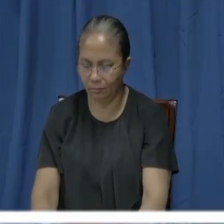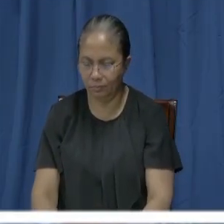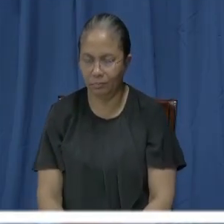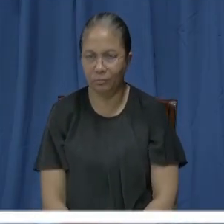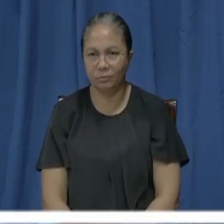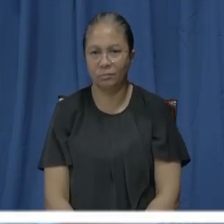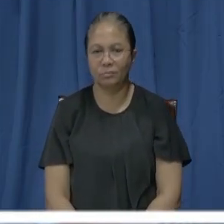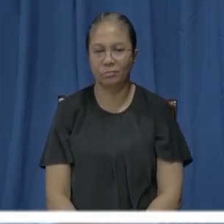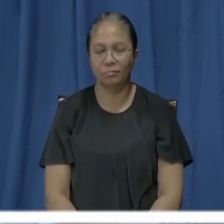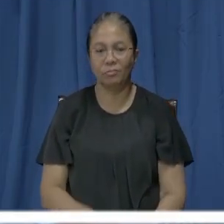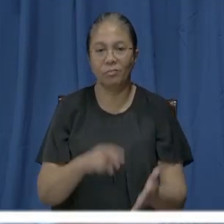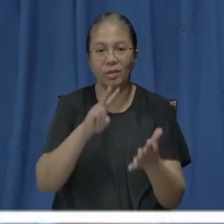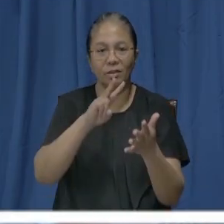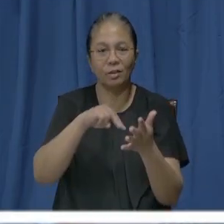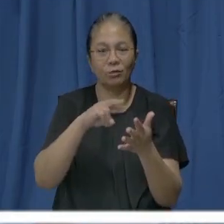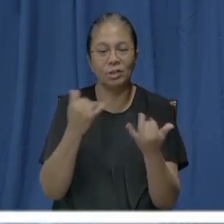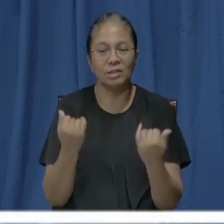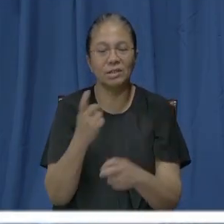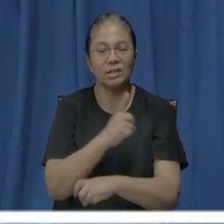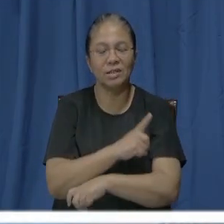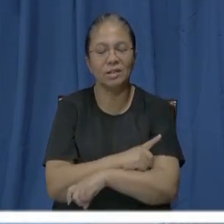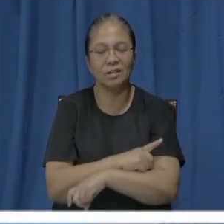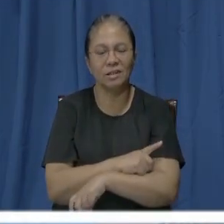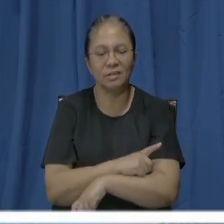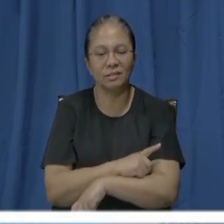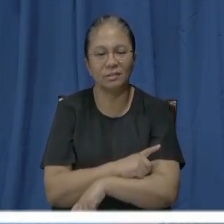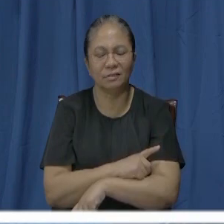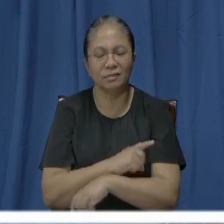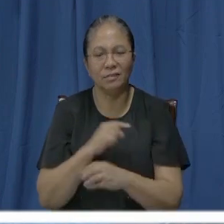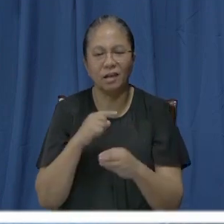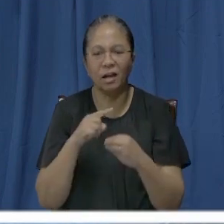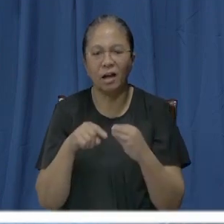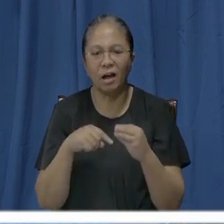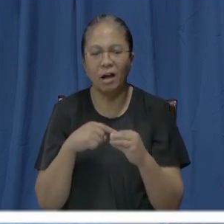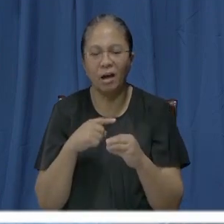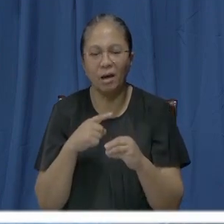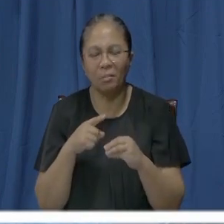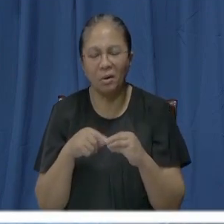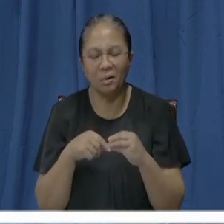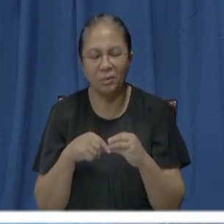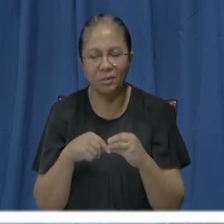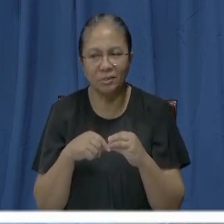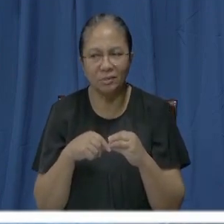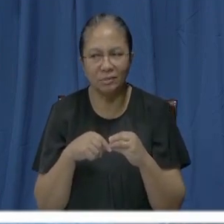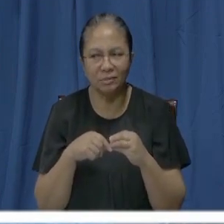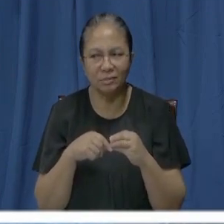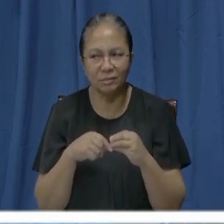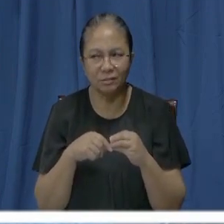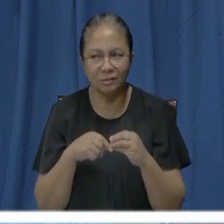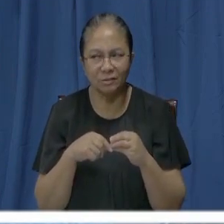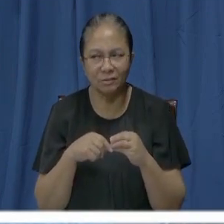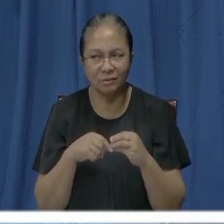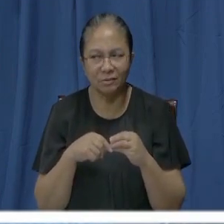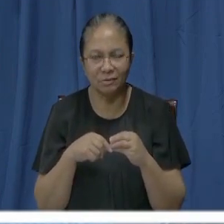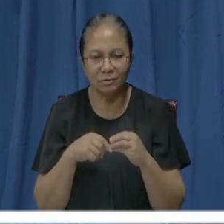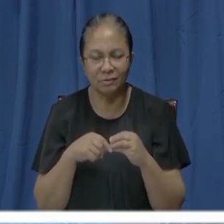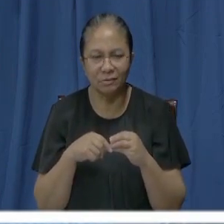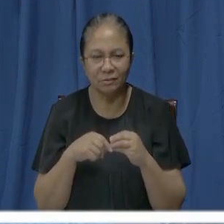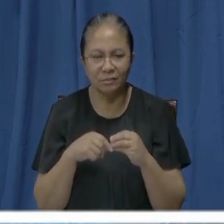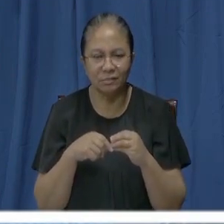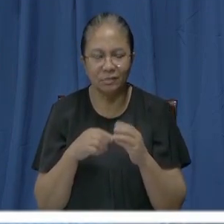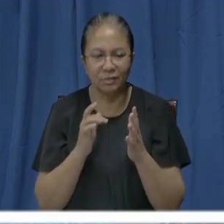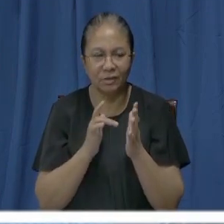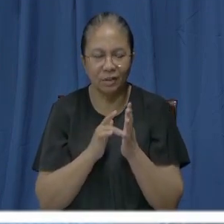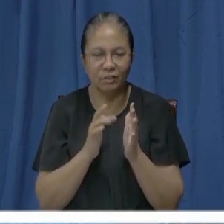Our readings today really speak about the radical nature of Jesus'